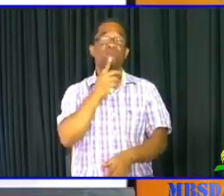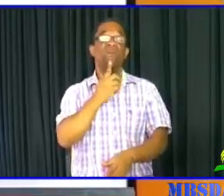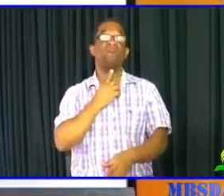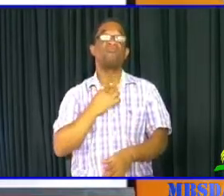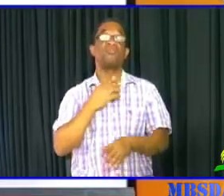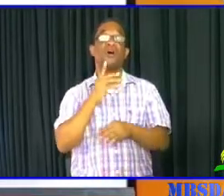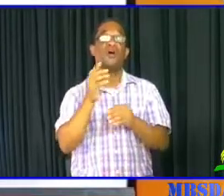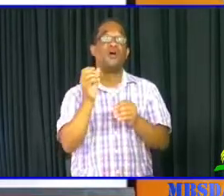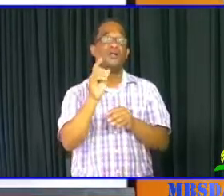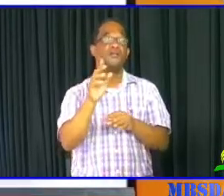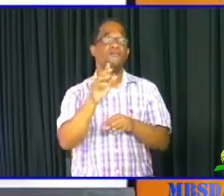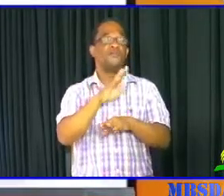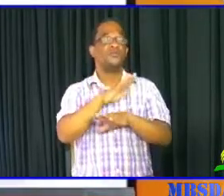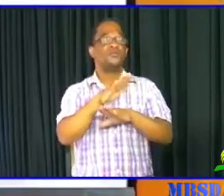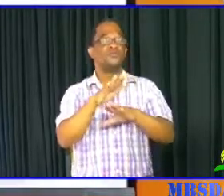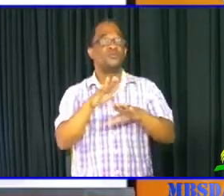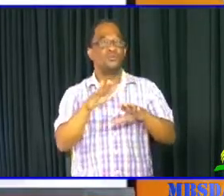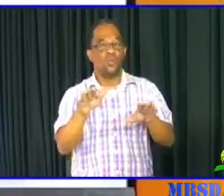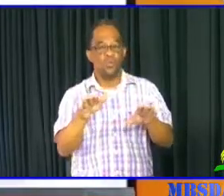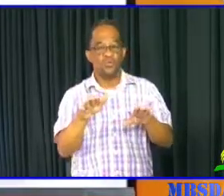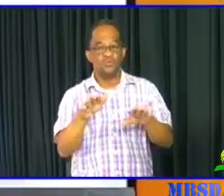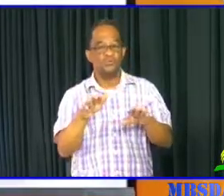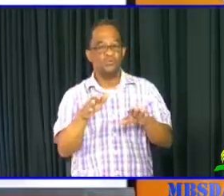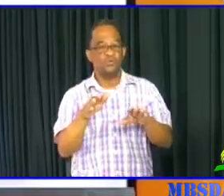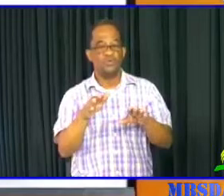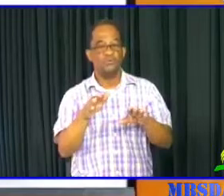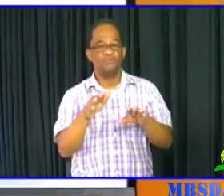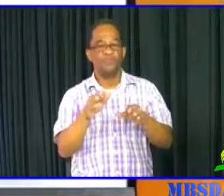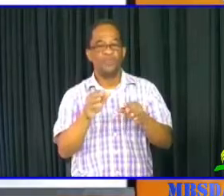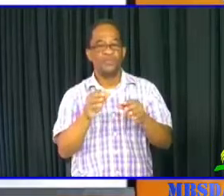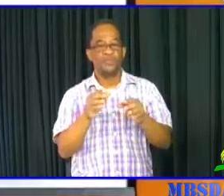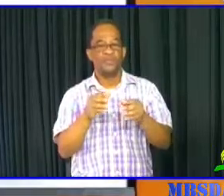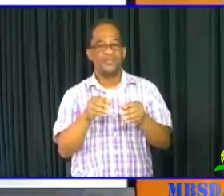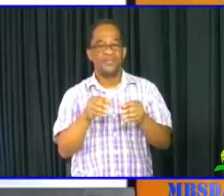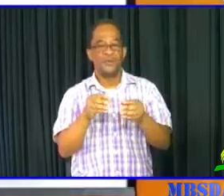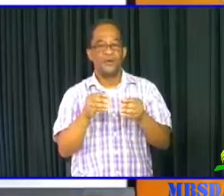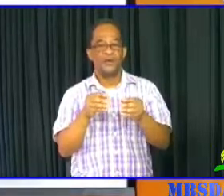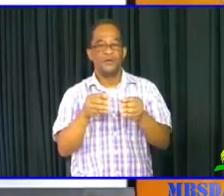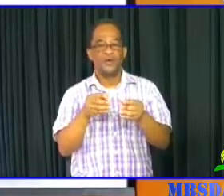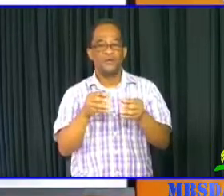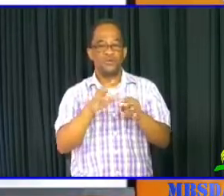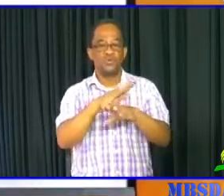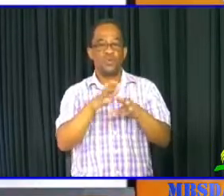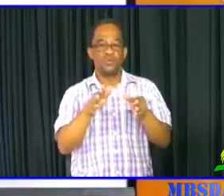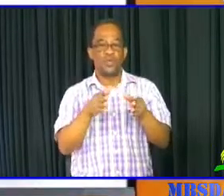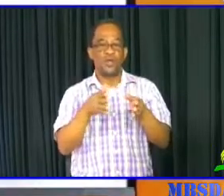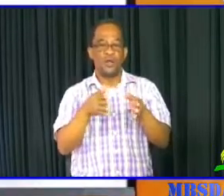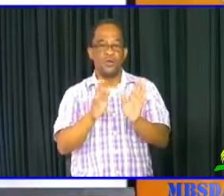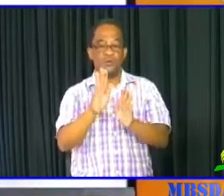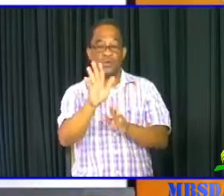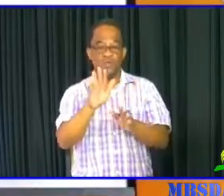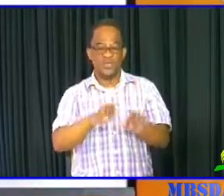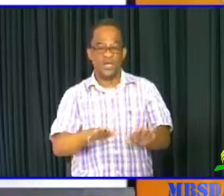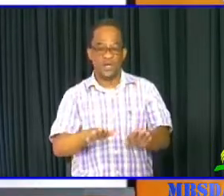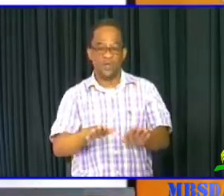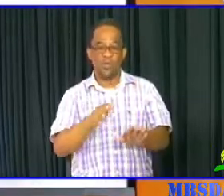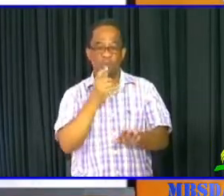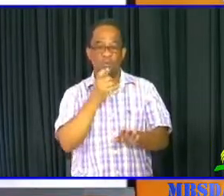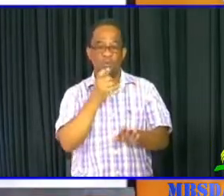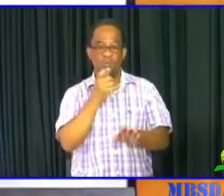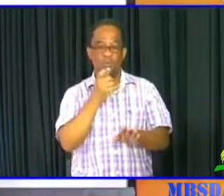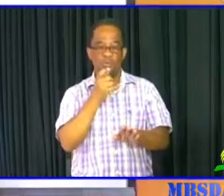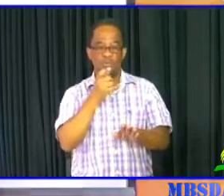not put a mask on a child that is under 2 years old. Thank you for joining us again for another health feature. Have a wonderful